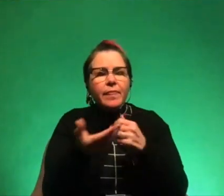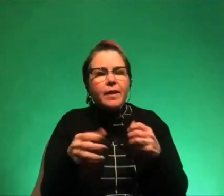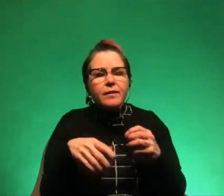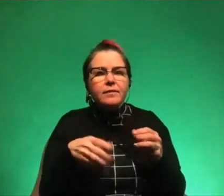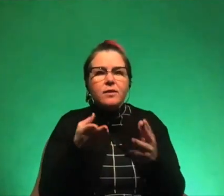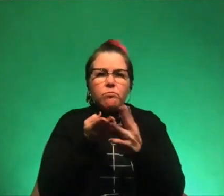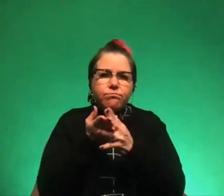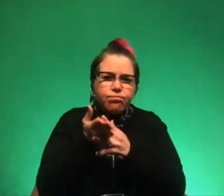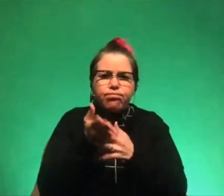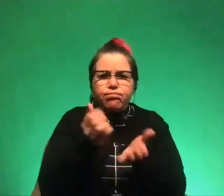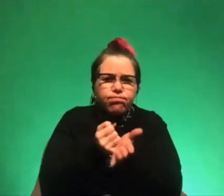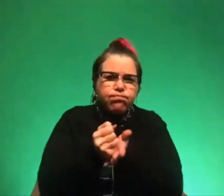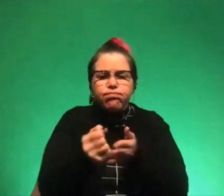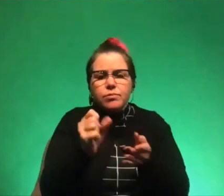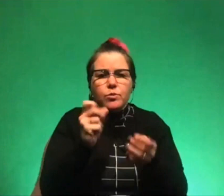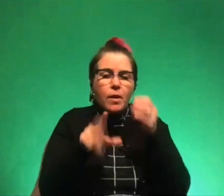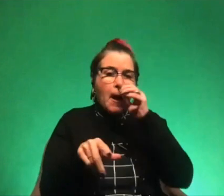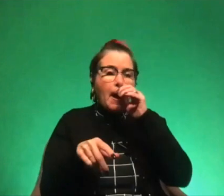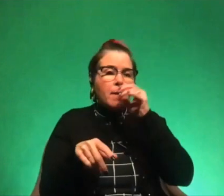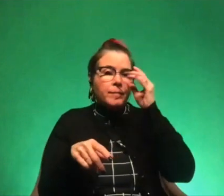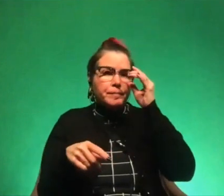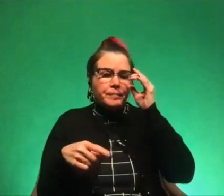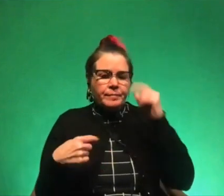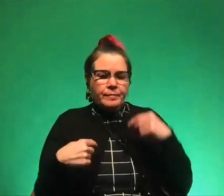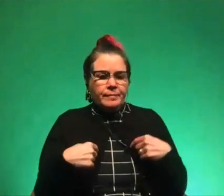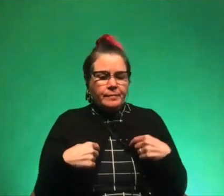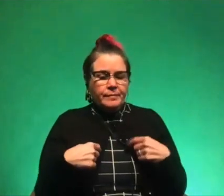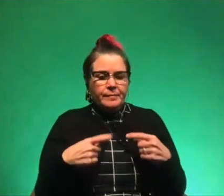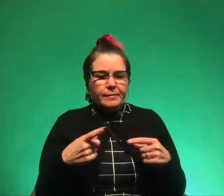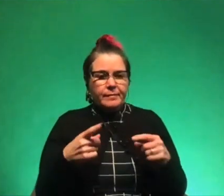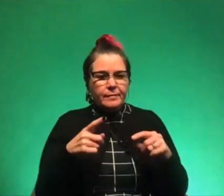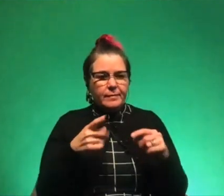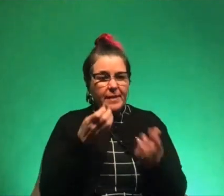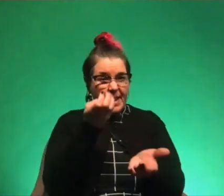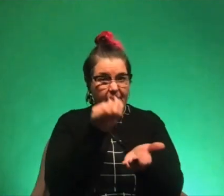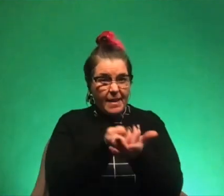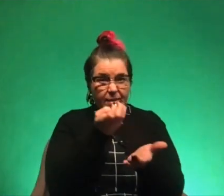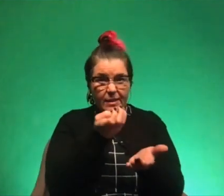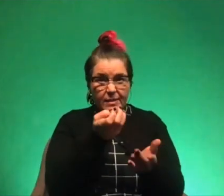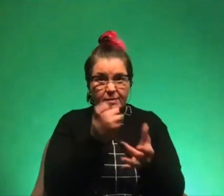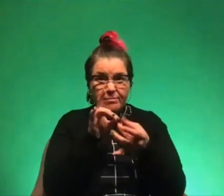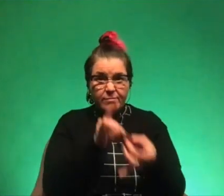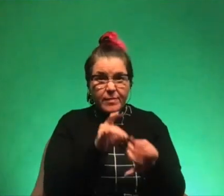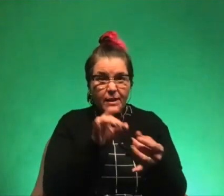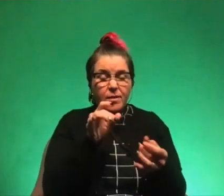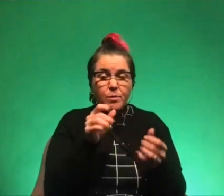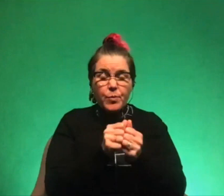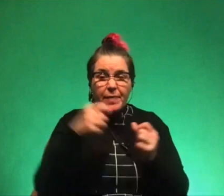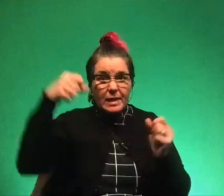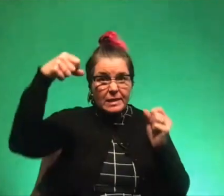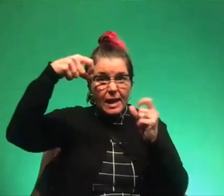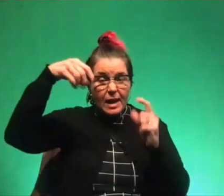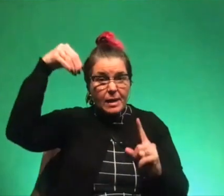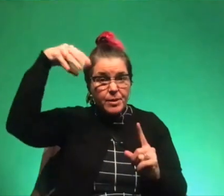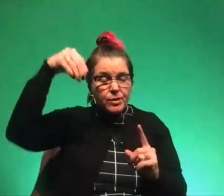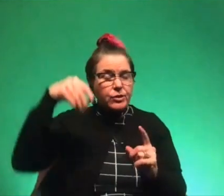soil. And, you know, we couldn't really see a lot of evidence from that in the satellite images. We expected it to be there,